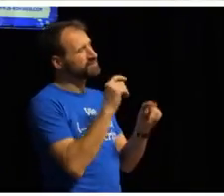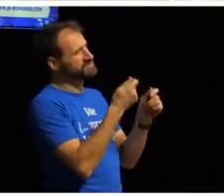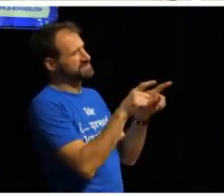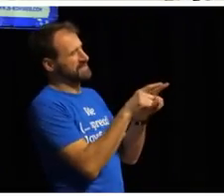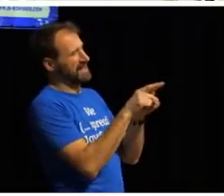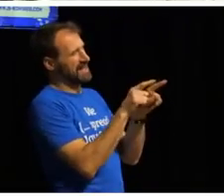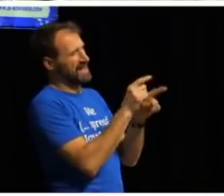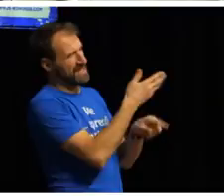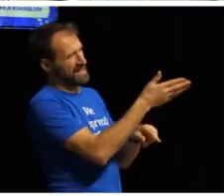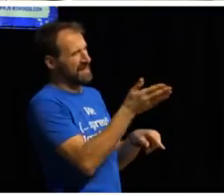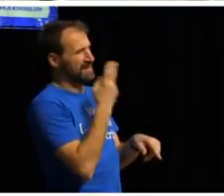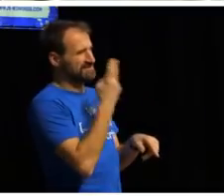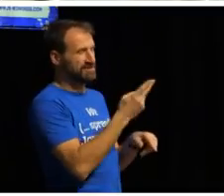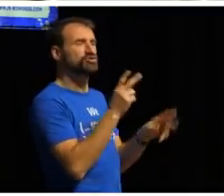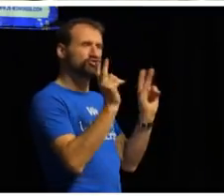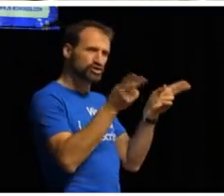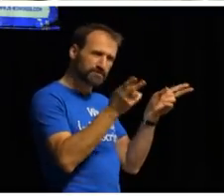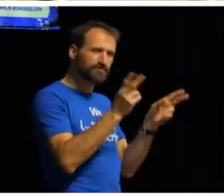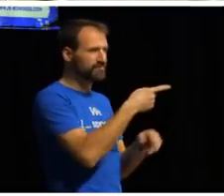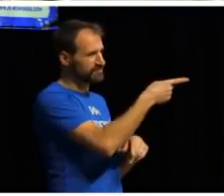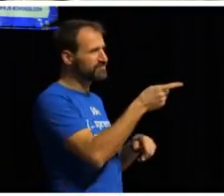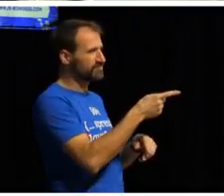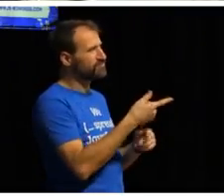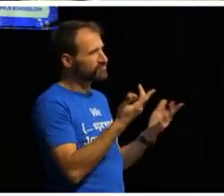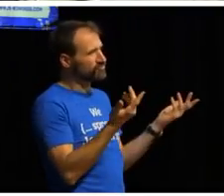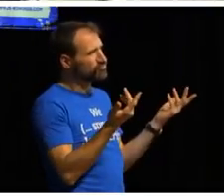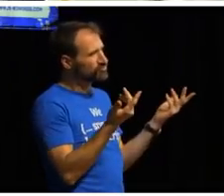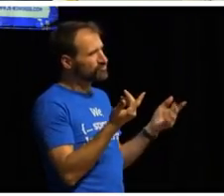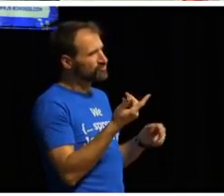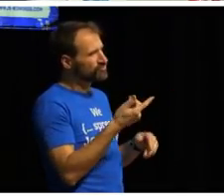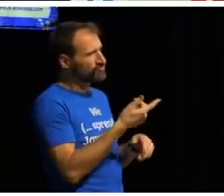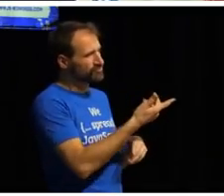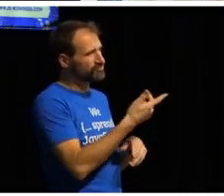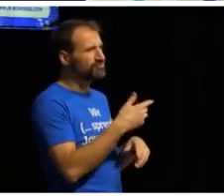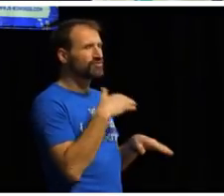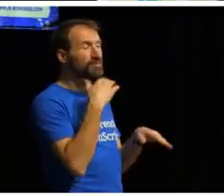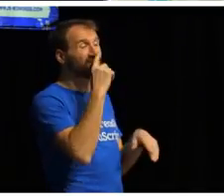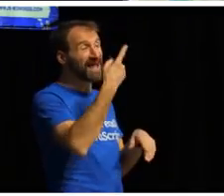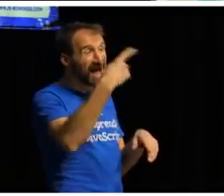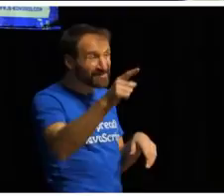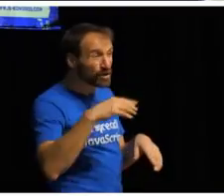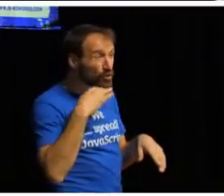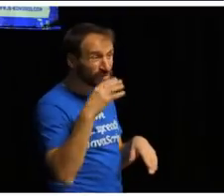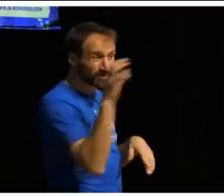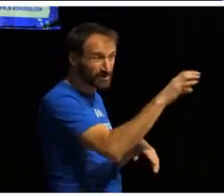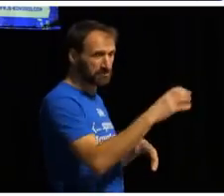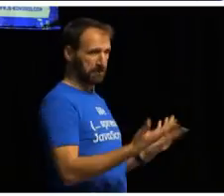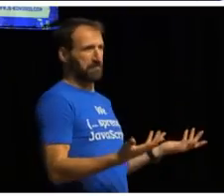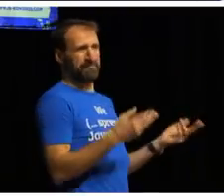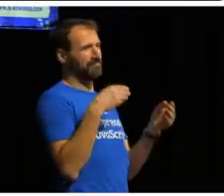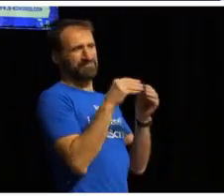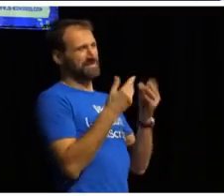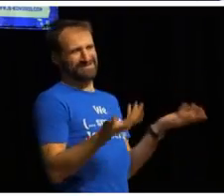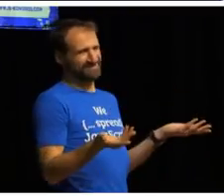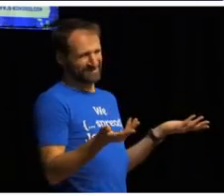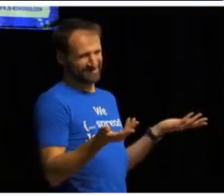this representation would look a little bit different if you have a pug in there or, I don't know, something else. So this is just the intuition. This is what the